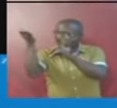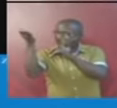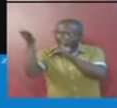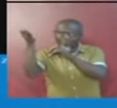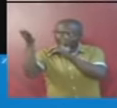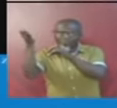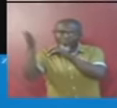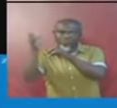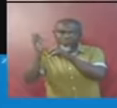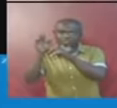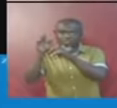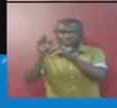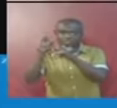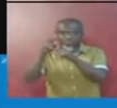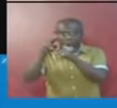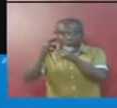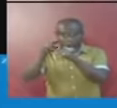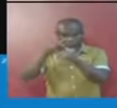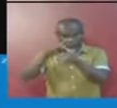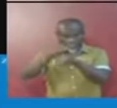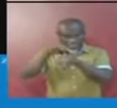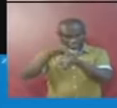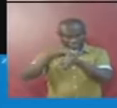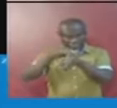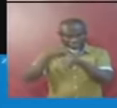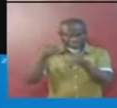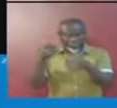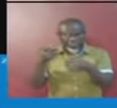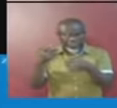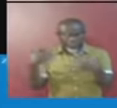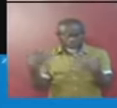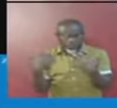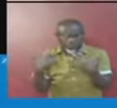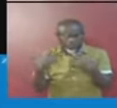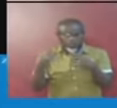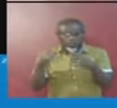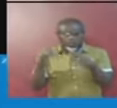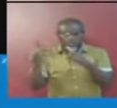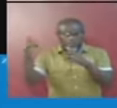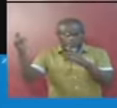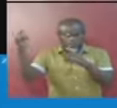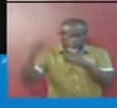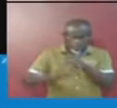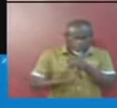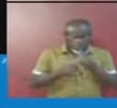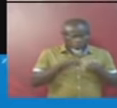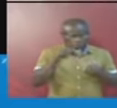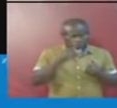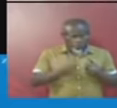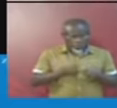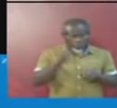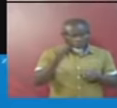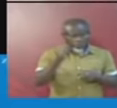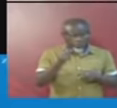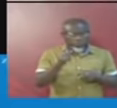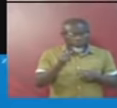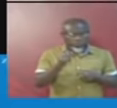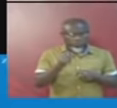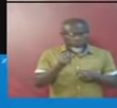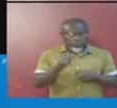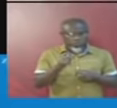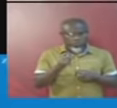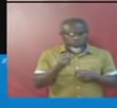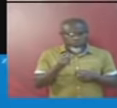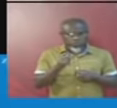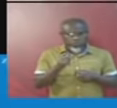nationals were terrified of failing to get home. Is there any advice you have for them, but not only the nationals stranded in UK, but across